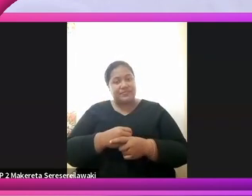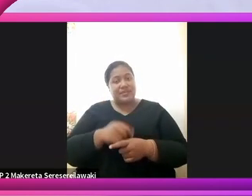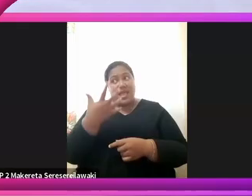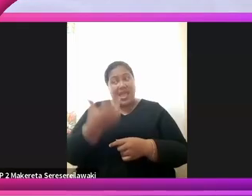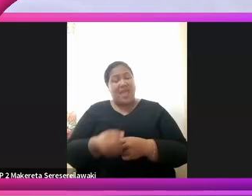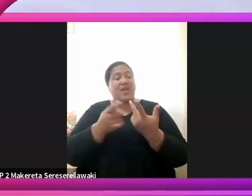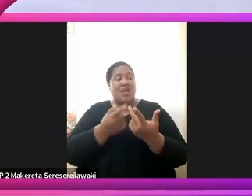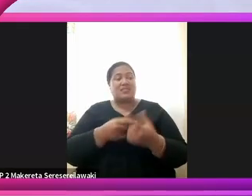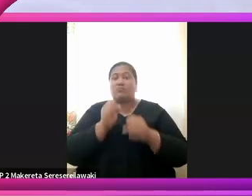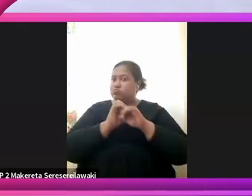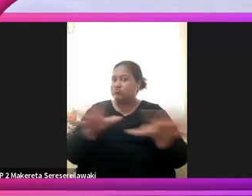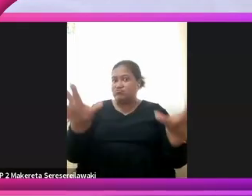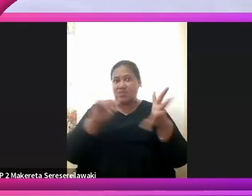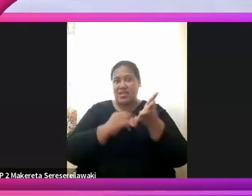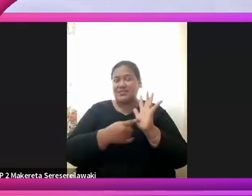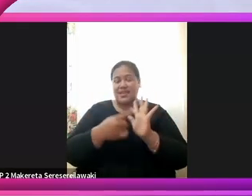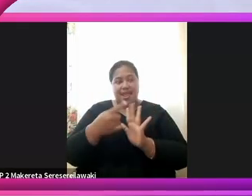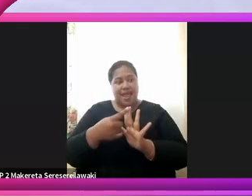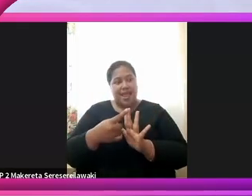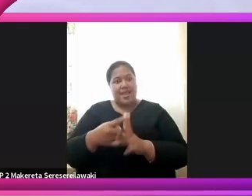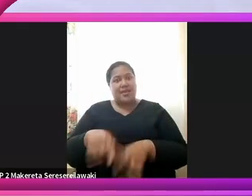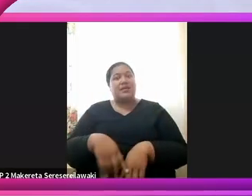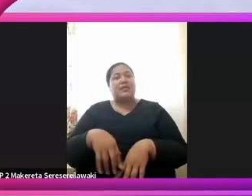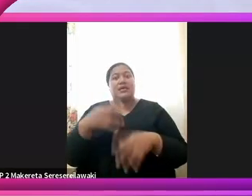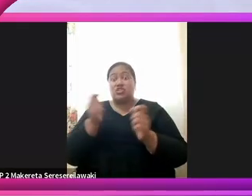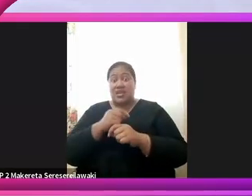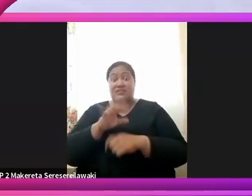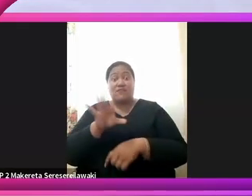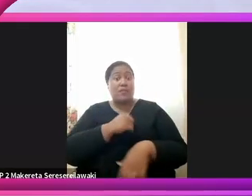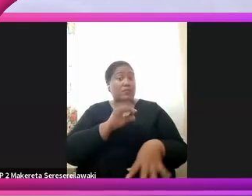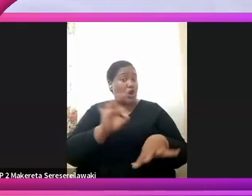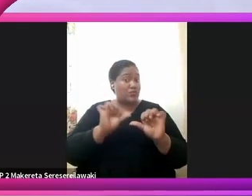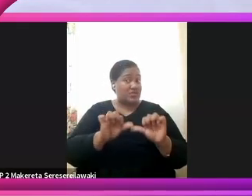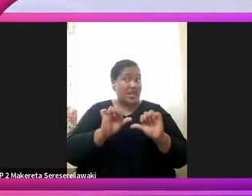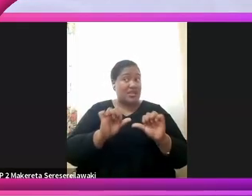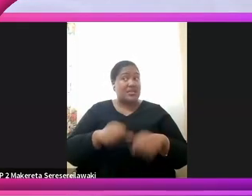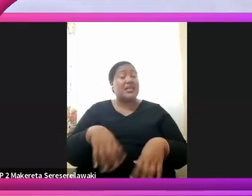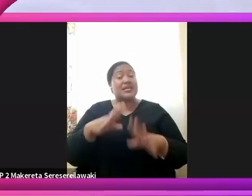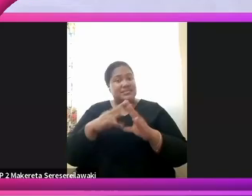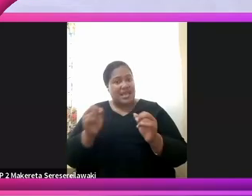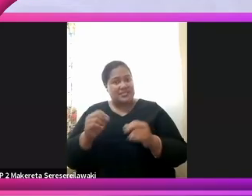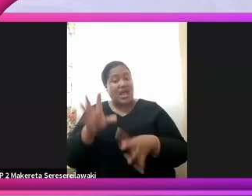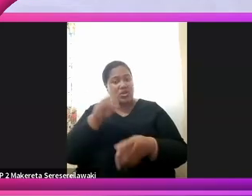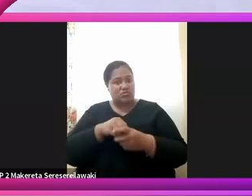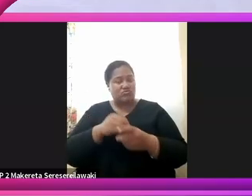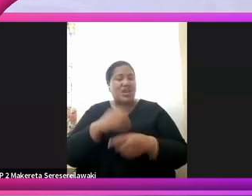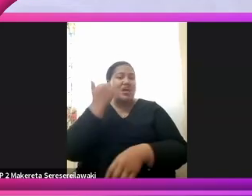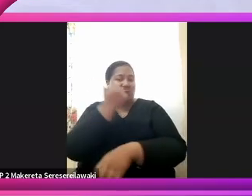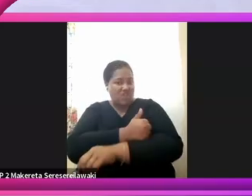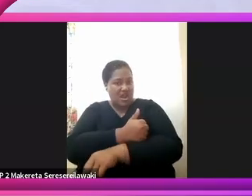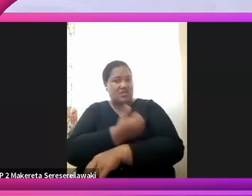STI and HIV now has changed from unprotected sex now include inject drug use. Yeah, and we have to be